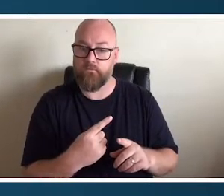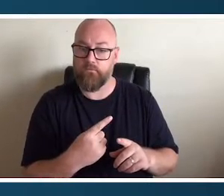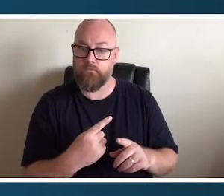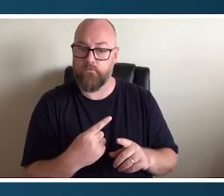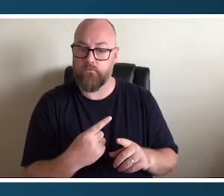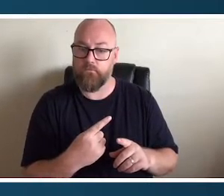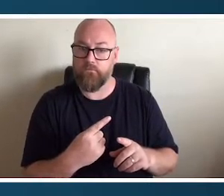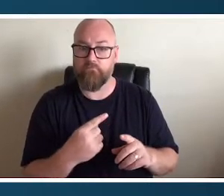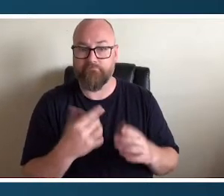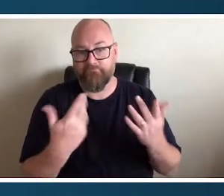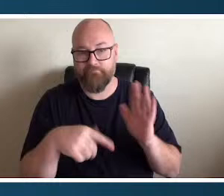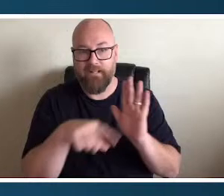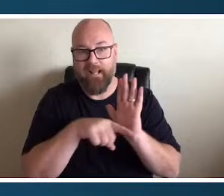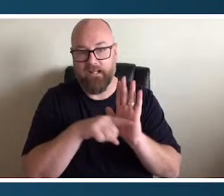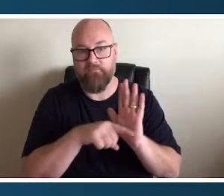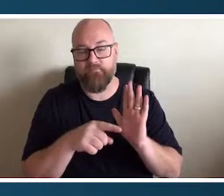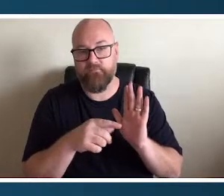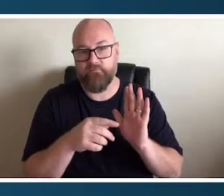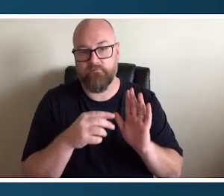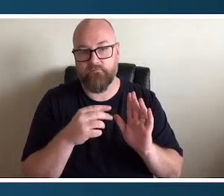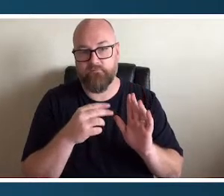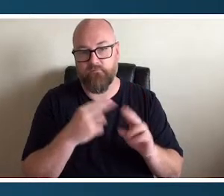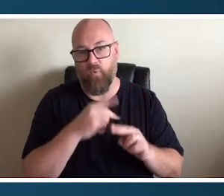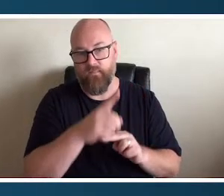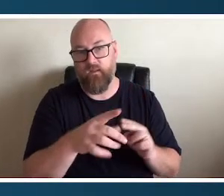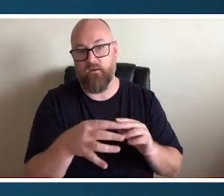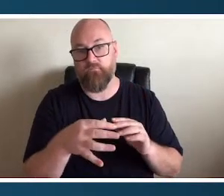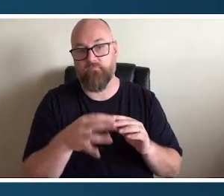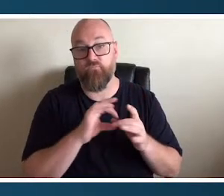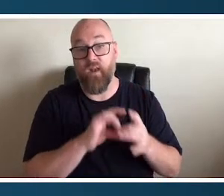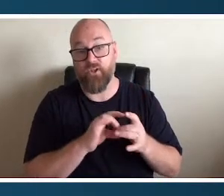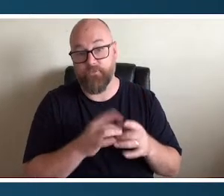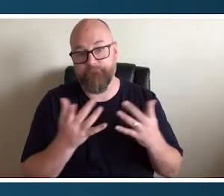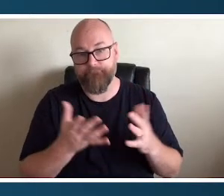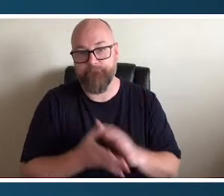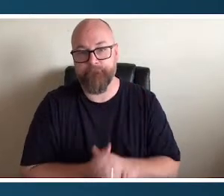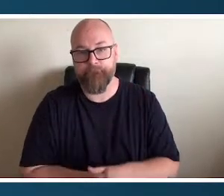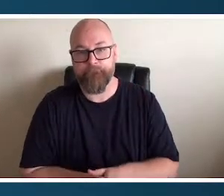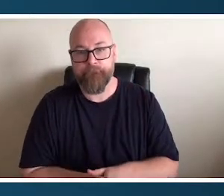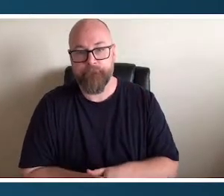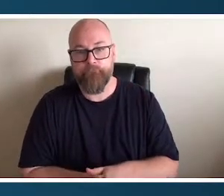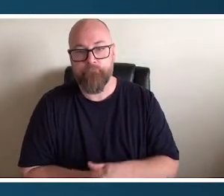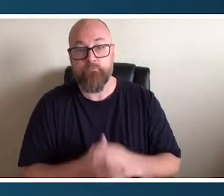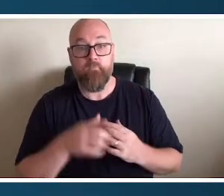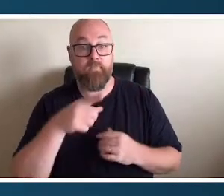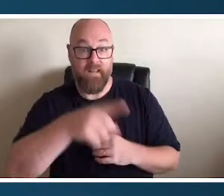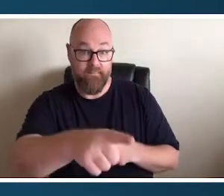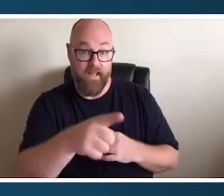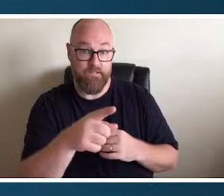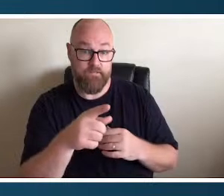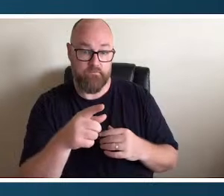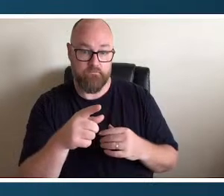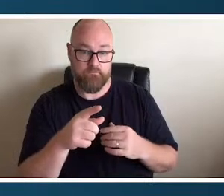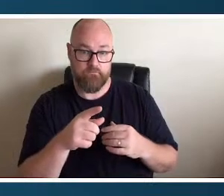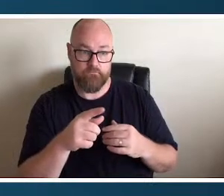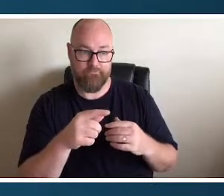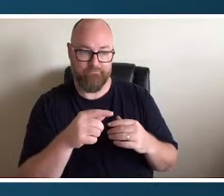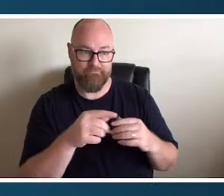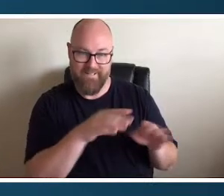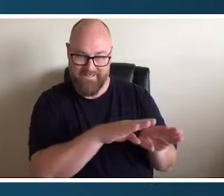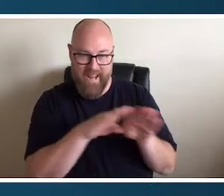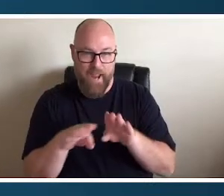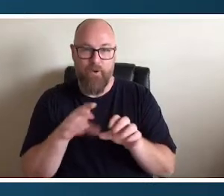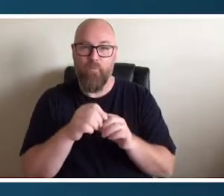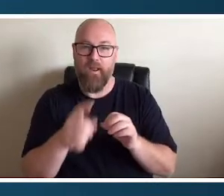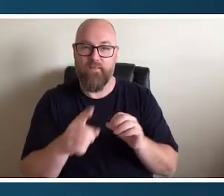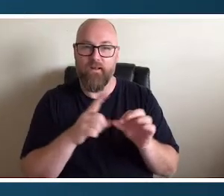a negative impact, an adverse impact on their relationship with their spouse. And this is consistent with, again, with the in-depth qualitative interview that